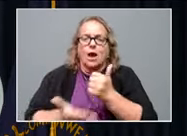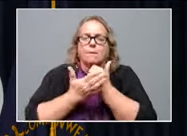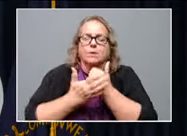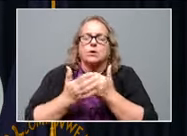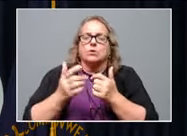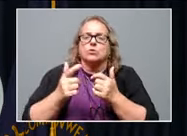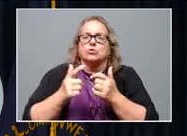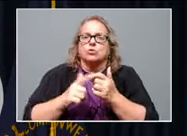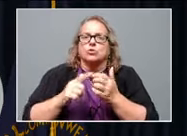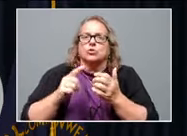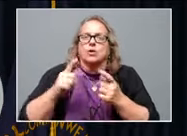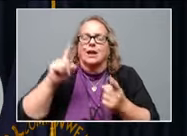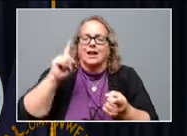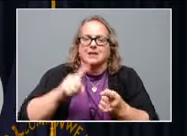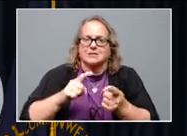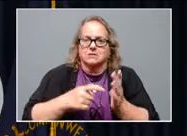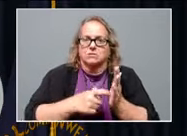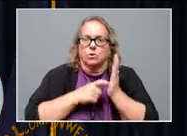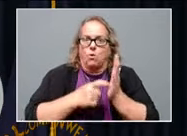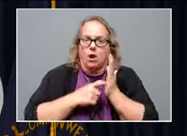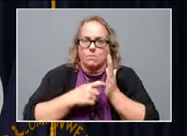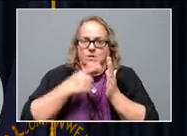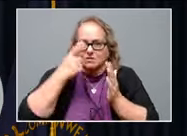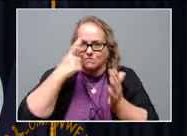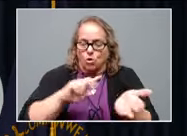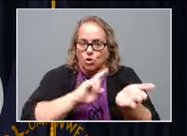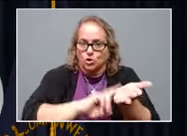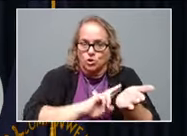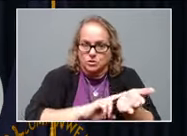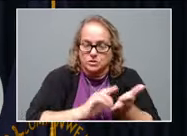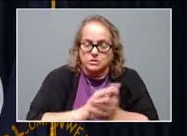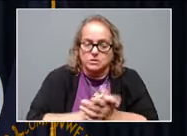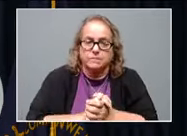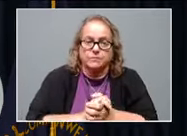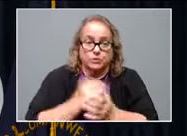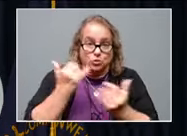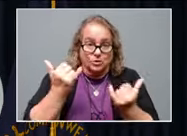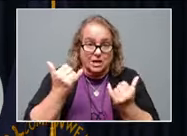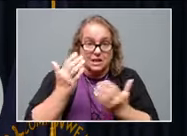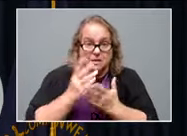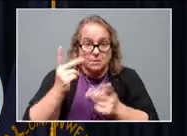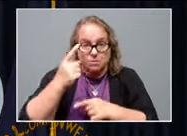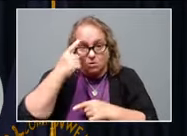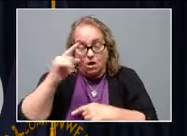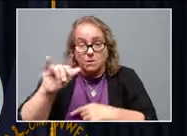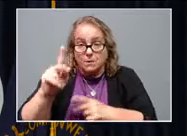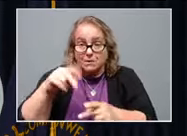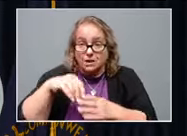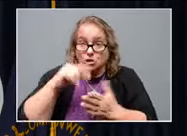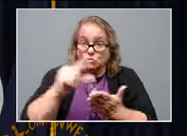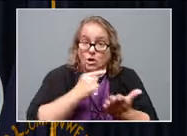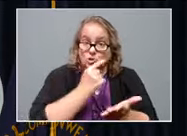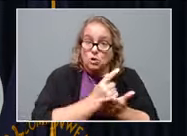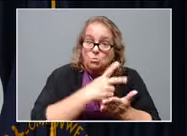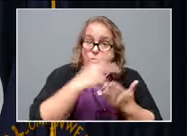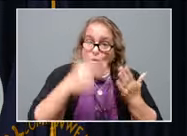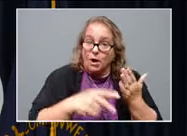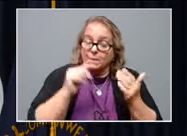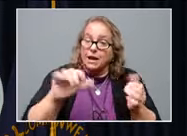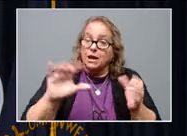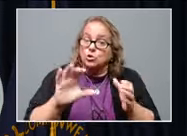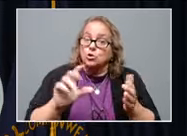or recognize additional. Today, there was some thought about those that are in graduate programs that could be doing their graduate programs